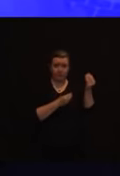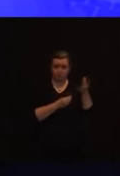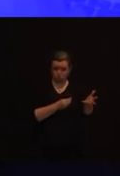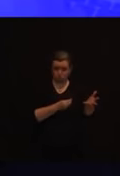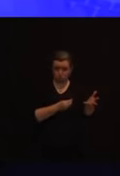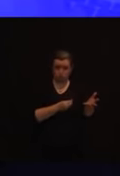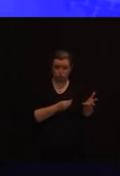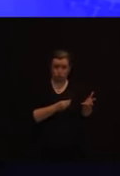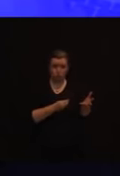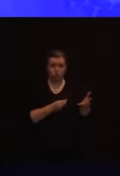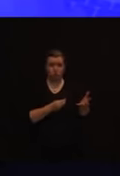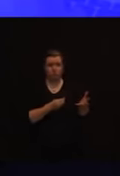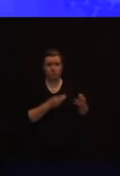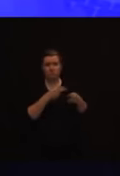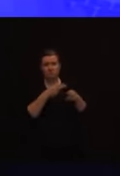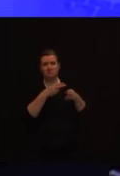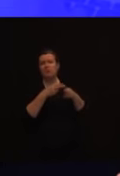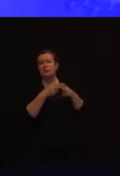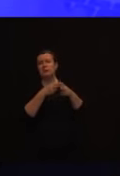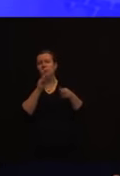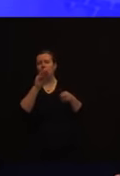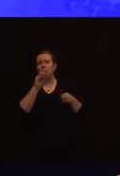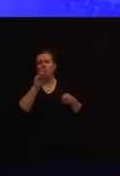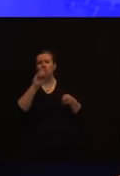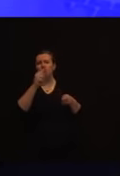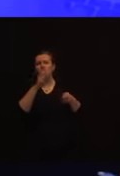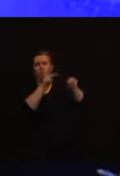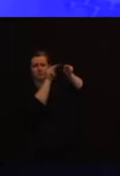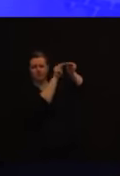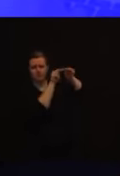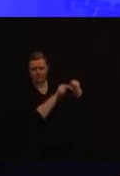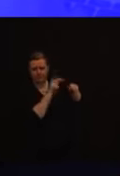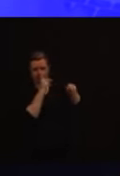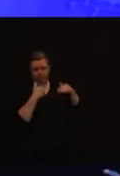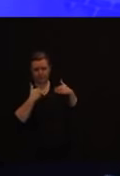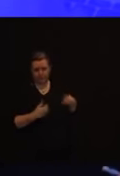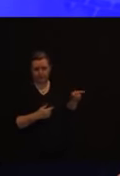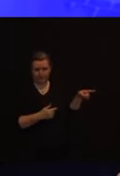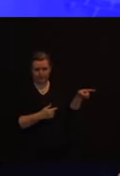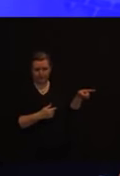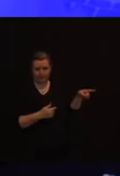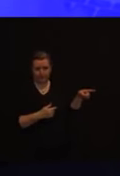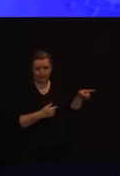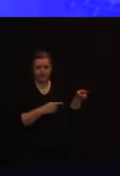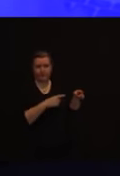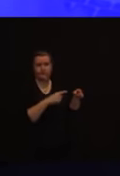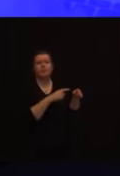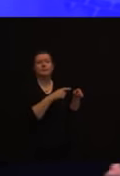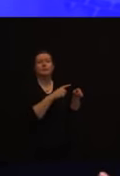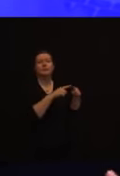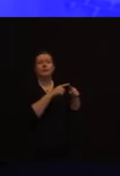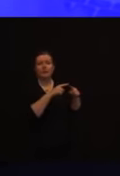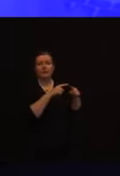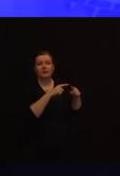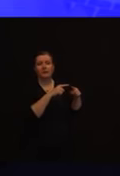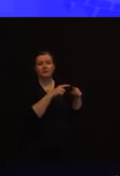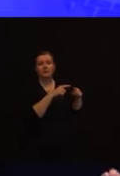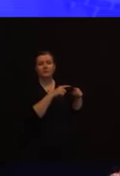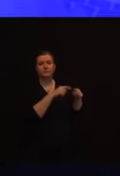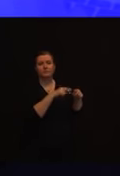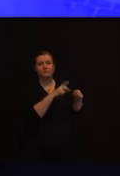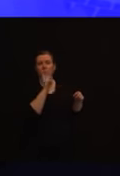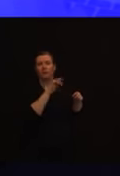Newark temporary morgue site today, but was told by the cemetery the burial will not be till June 1st. And then you say, why?